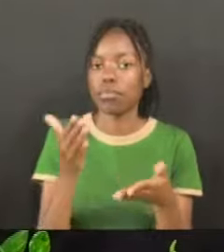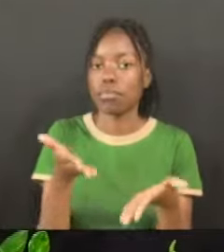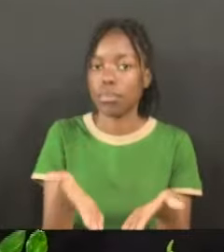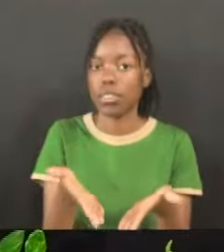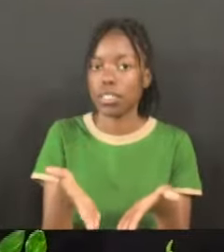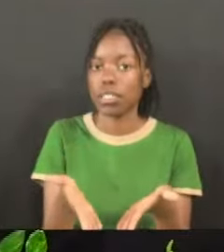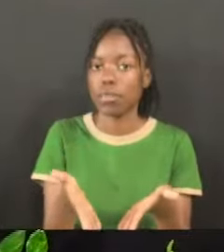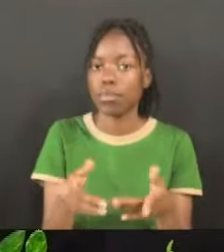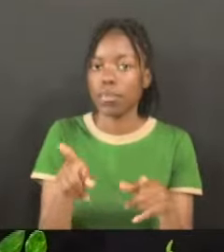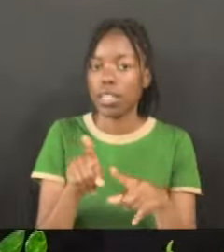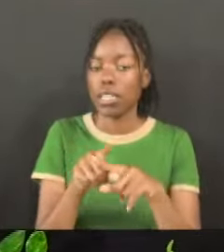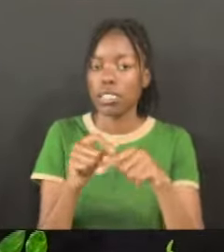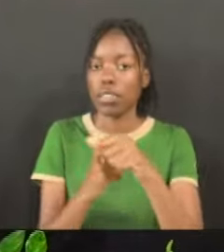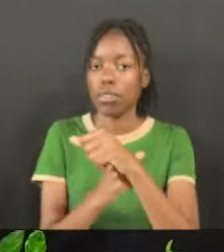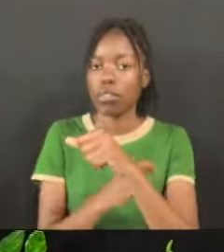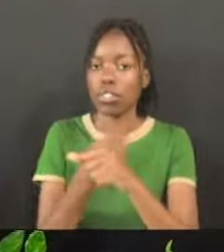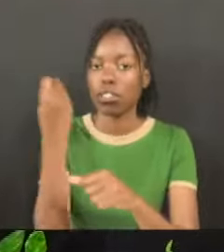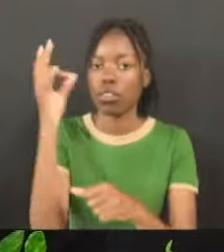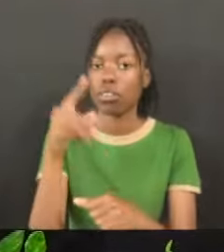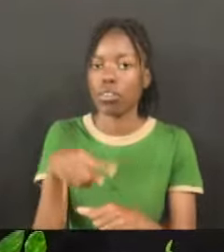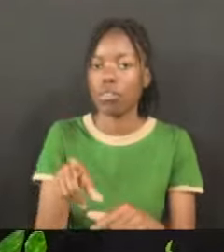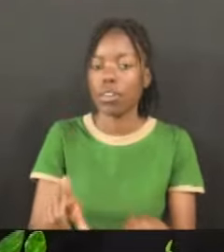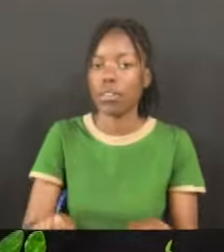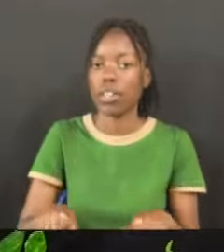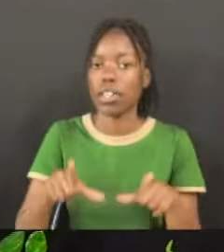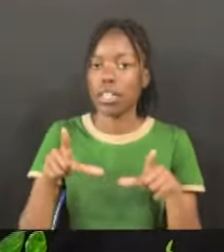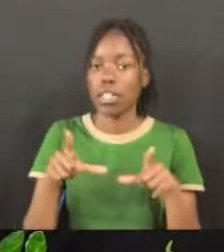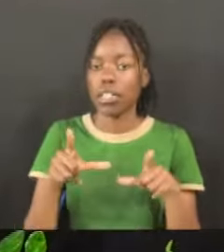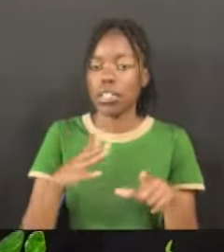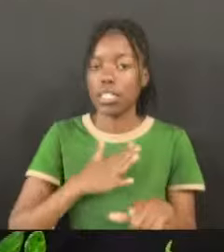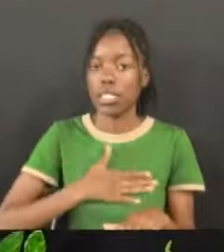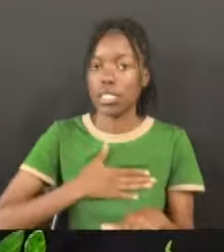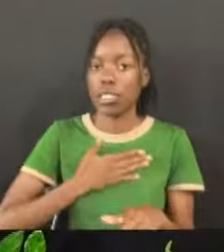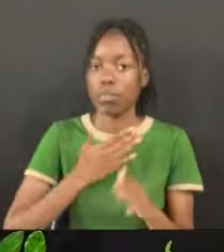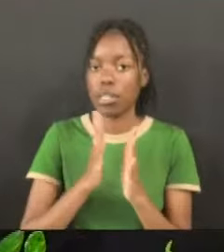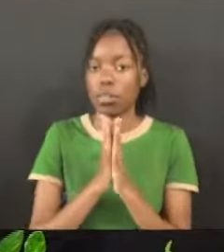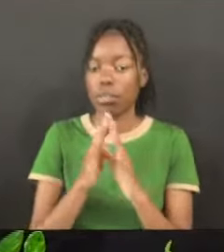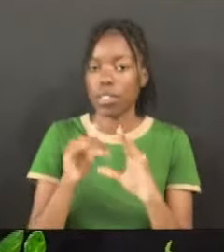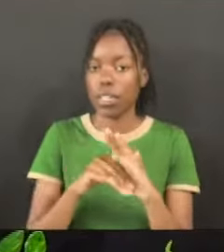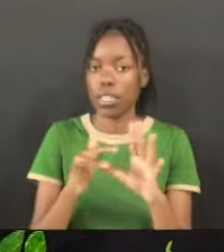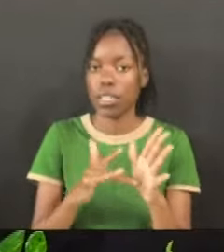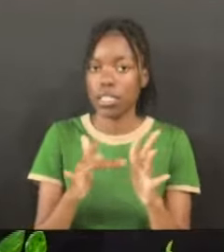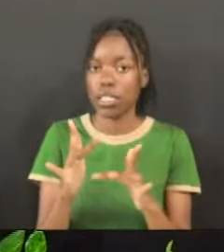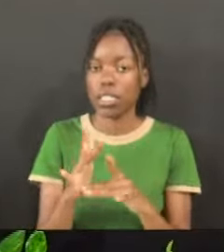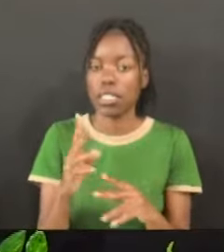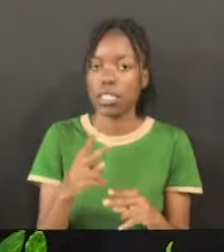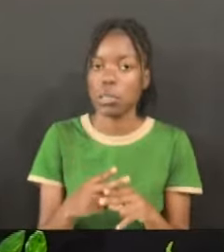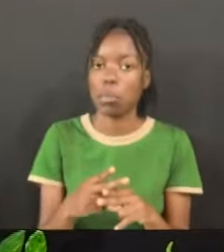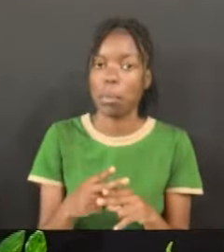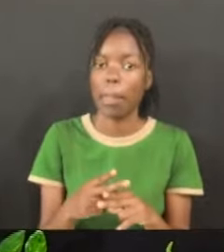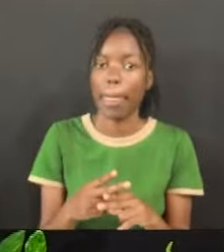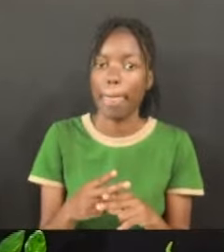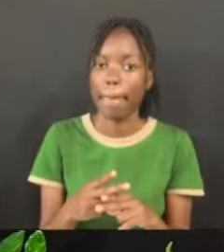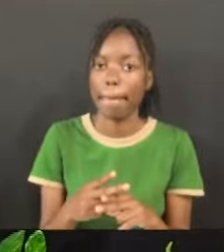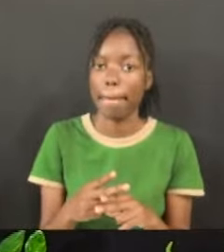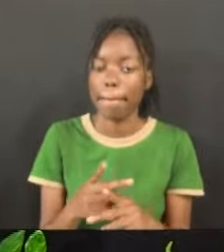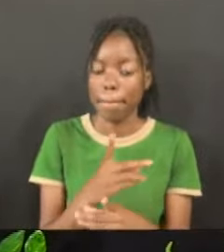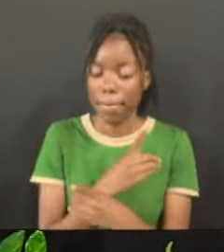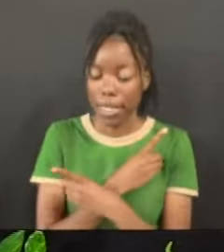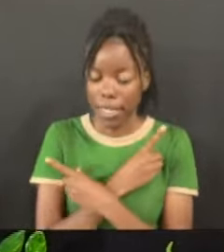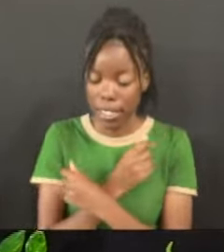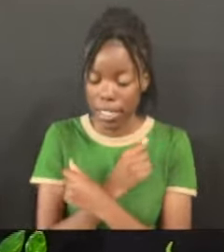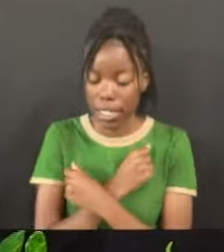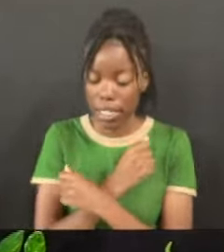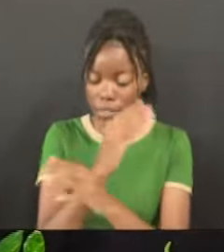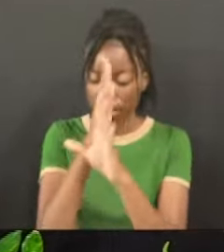foundation of our life. It is my prayer in Jesus' name. Dear loving Father